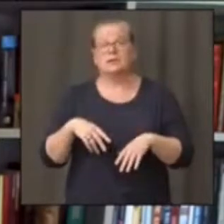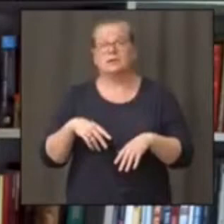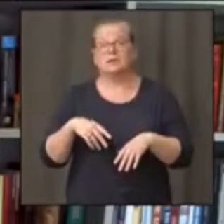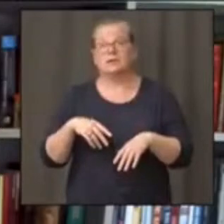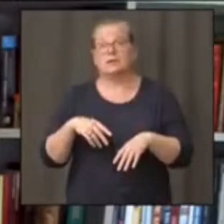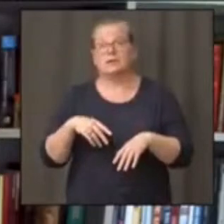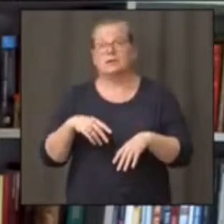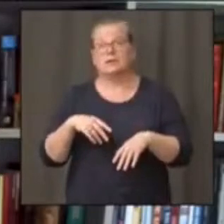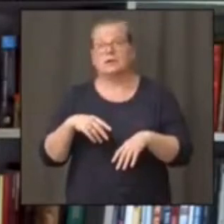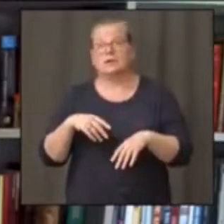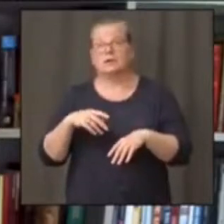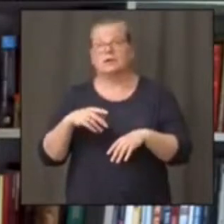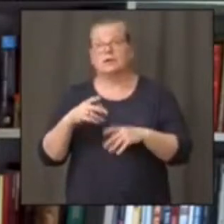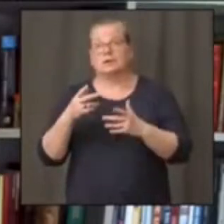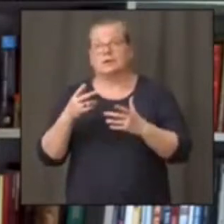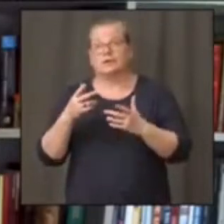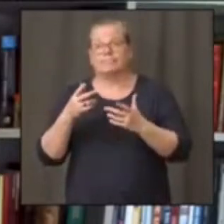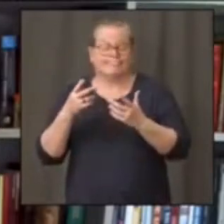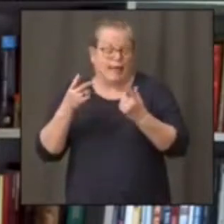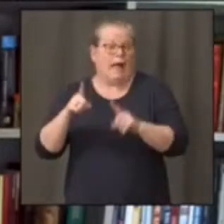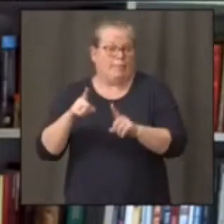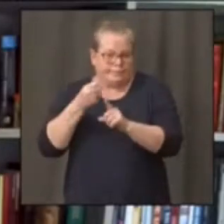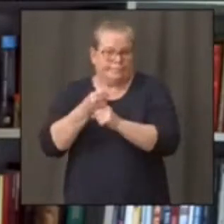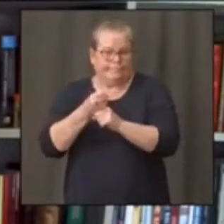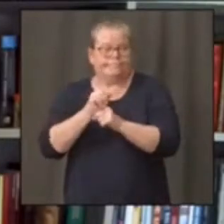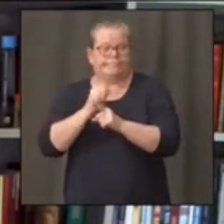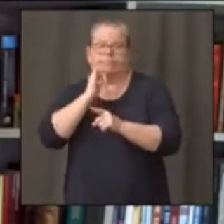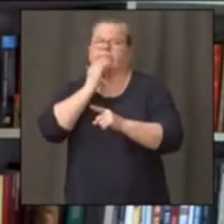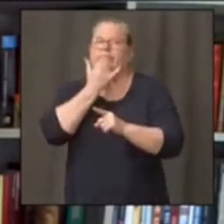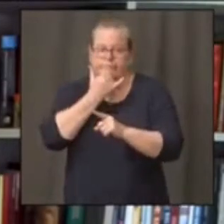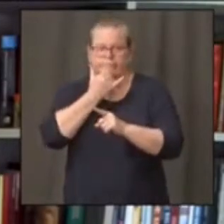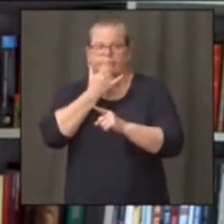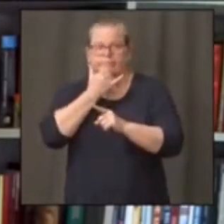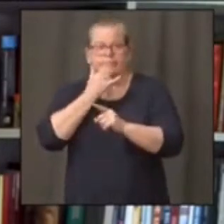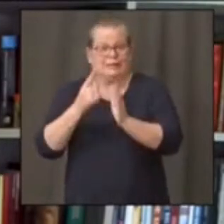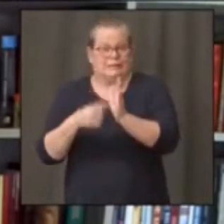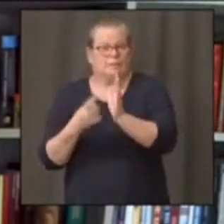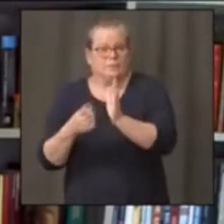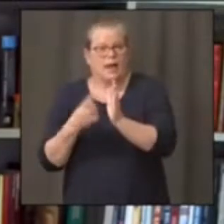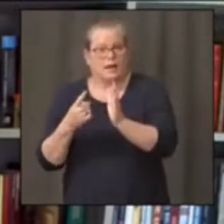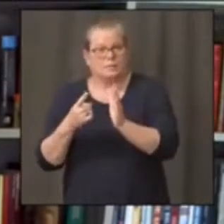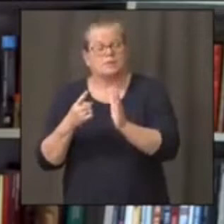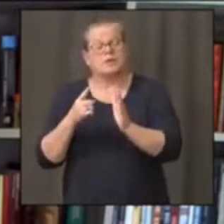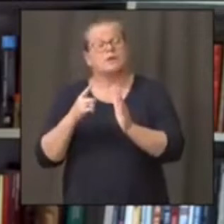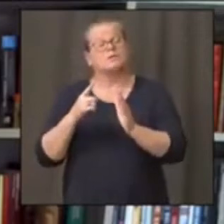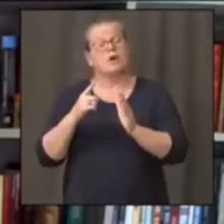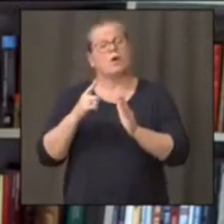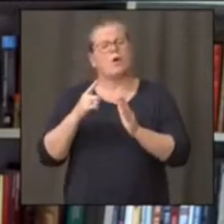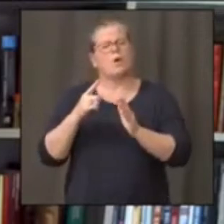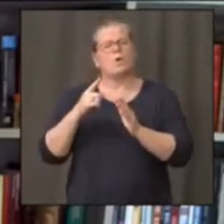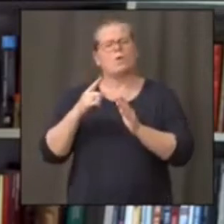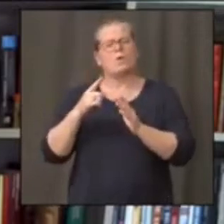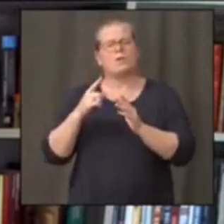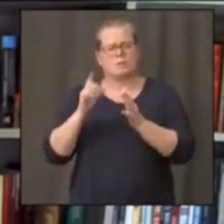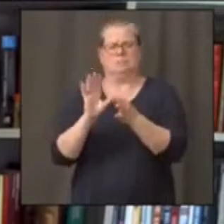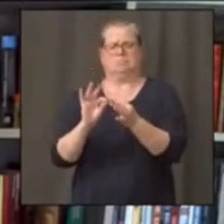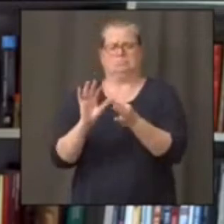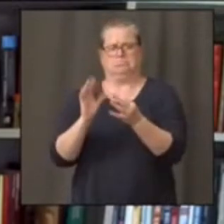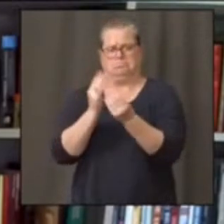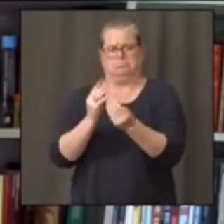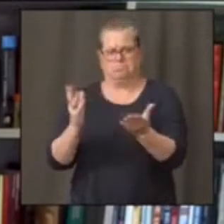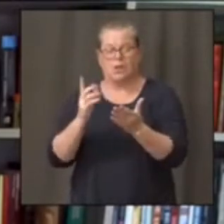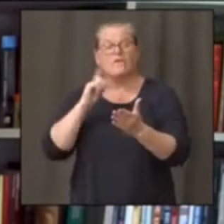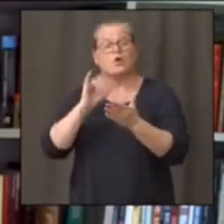false positive, as this case. But let me say two things. So for that reason, in a state like ours, which